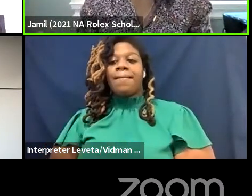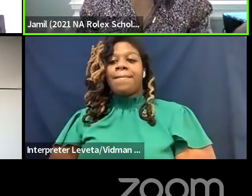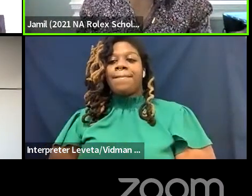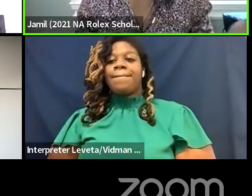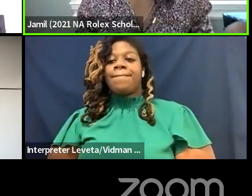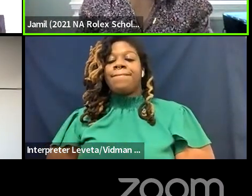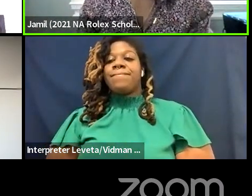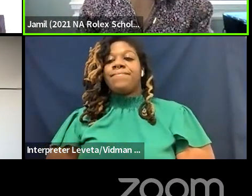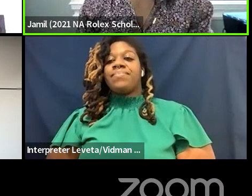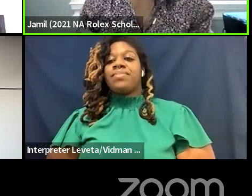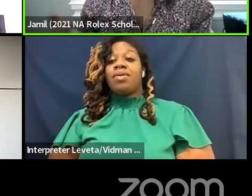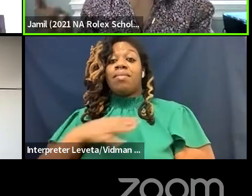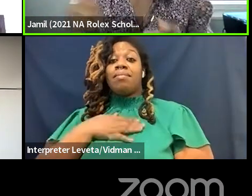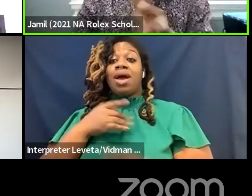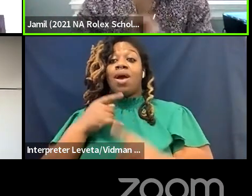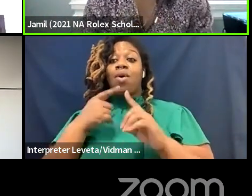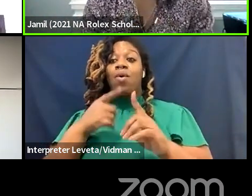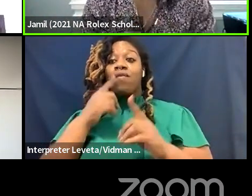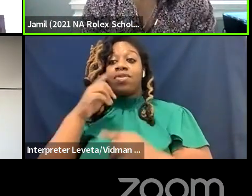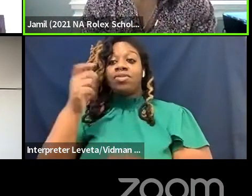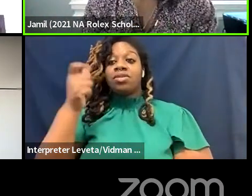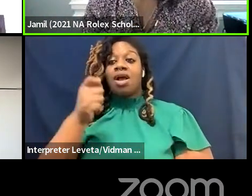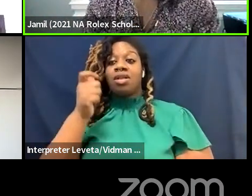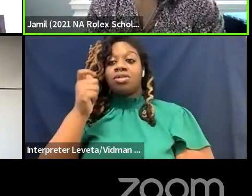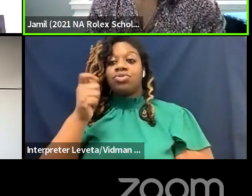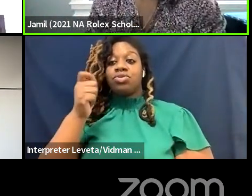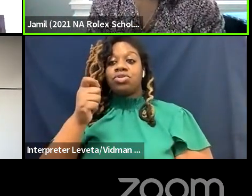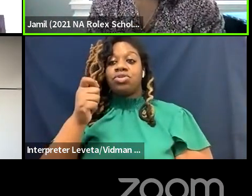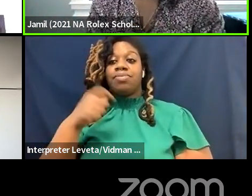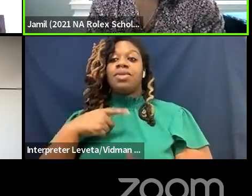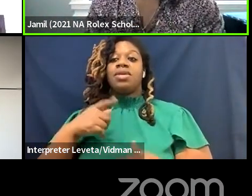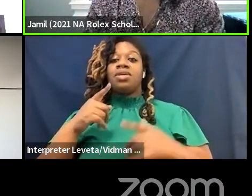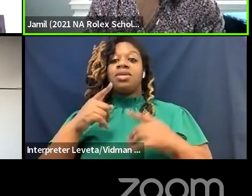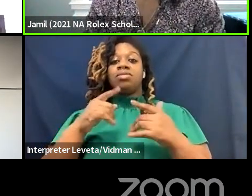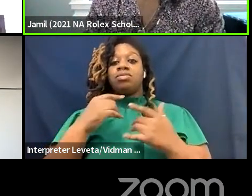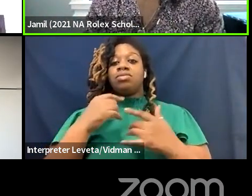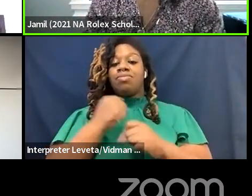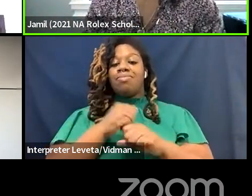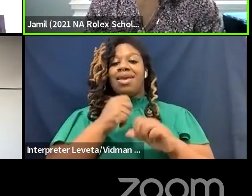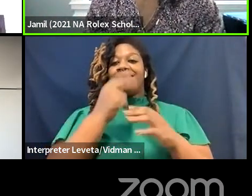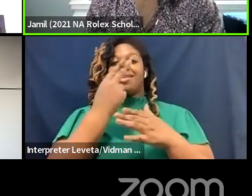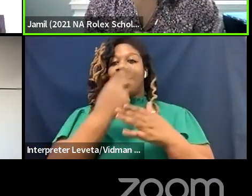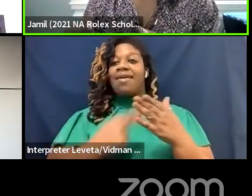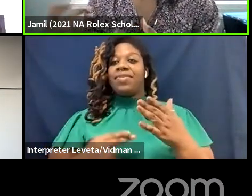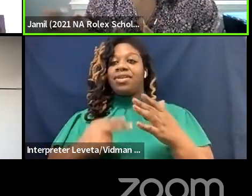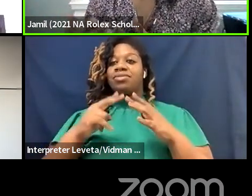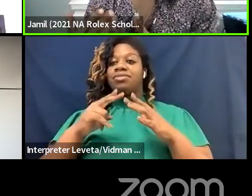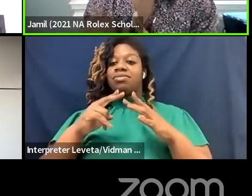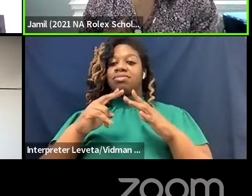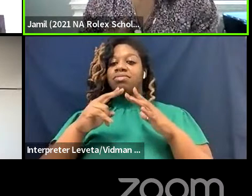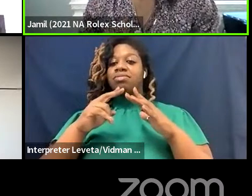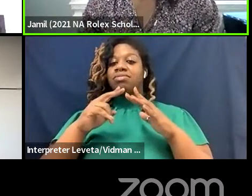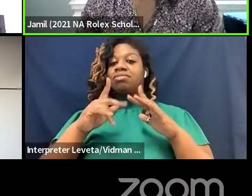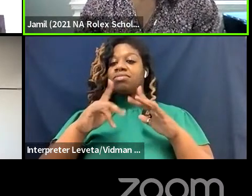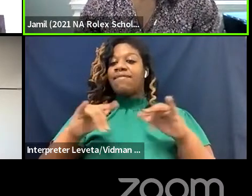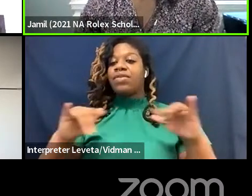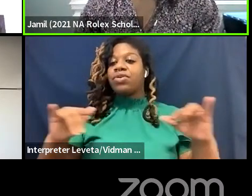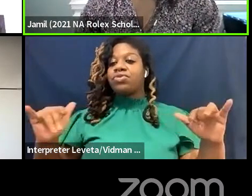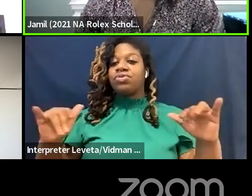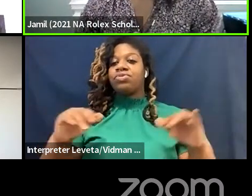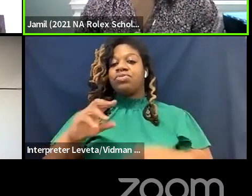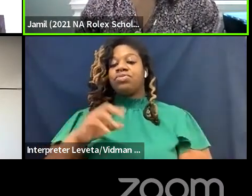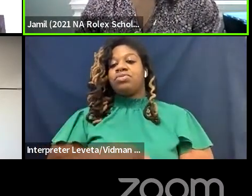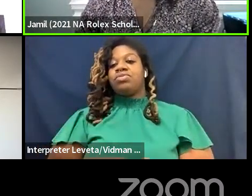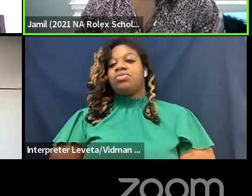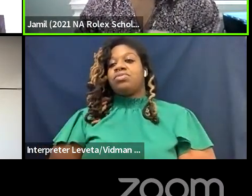basically, my goals for the scholarship are basically to diversify diving, diversify, the